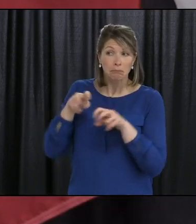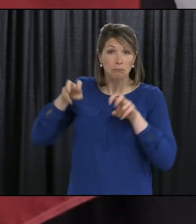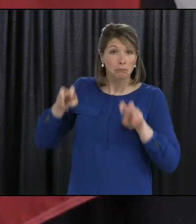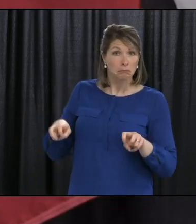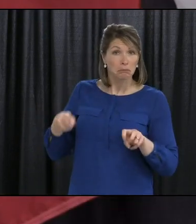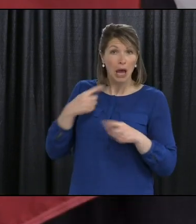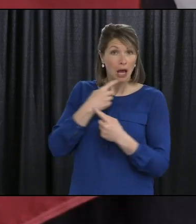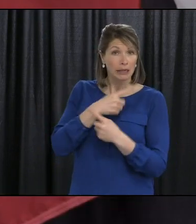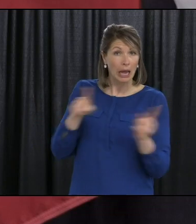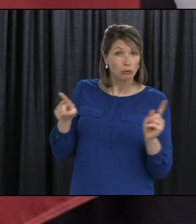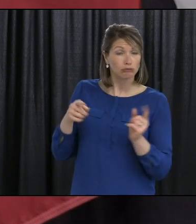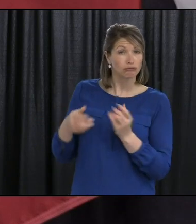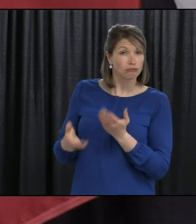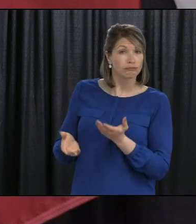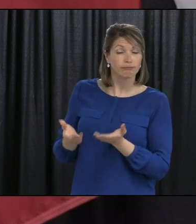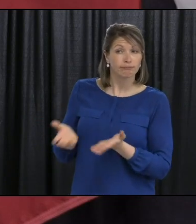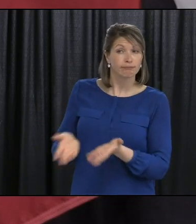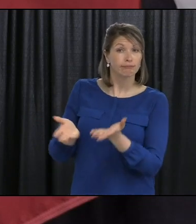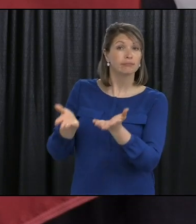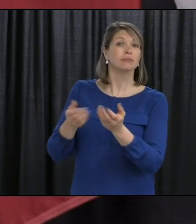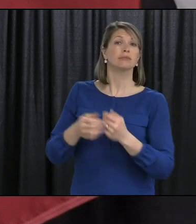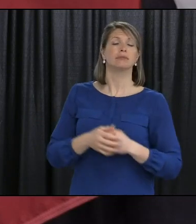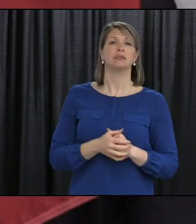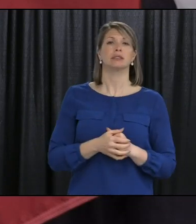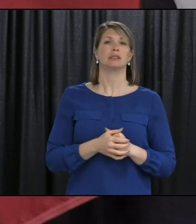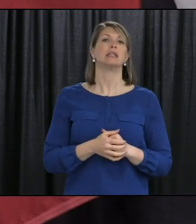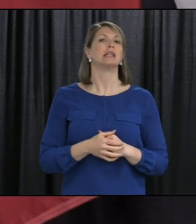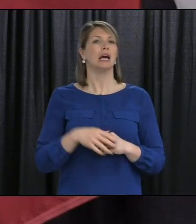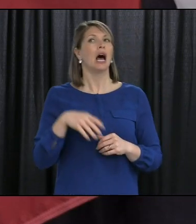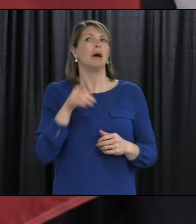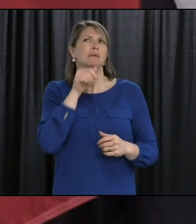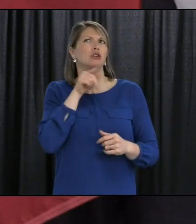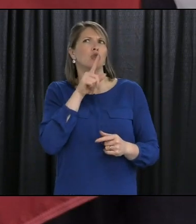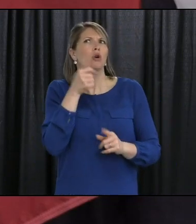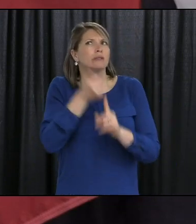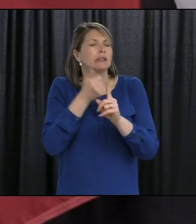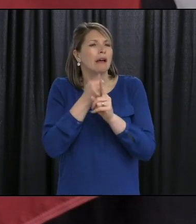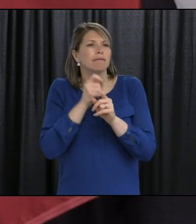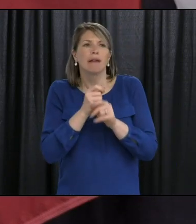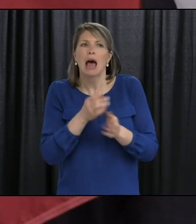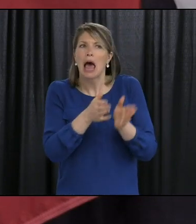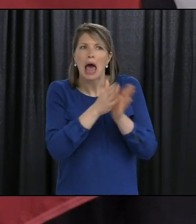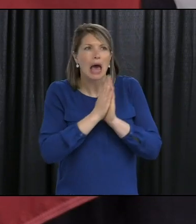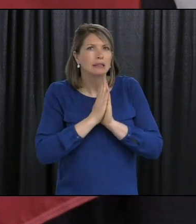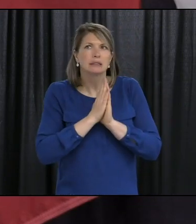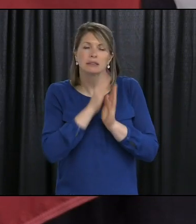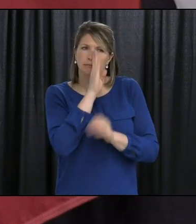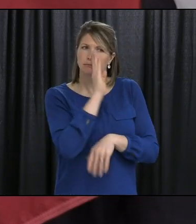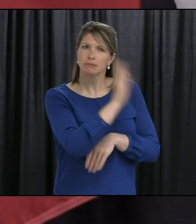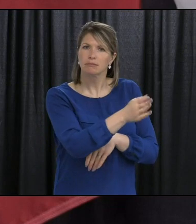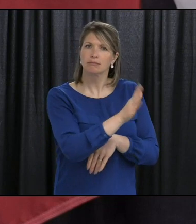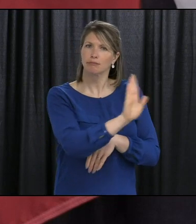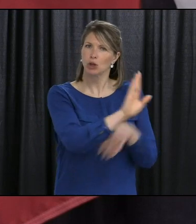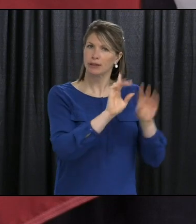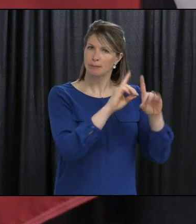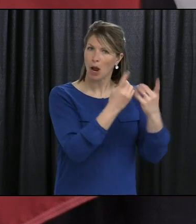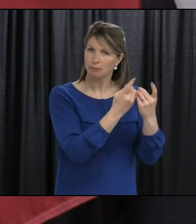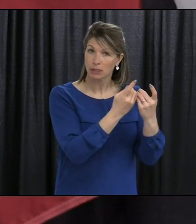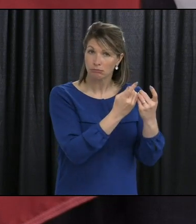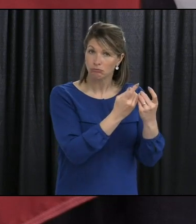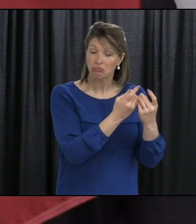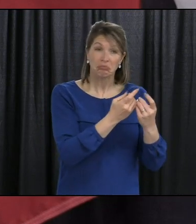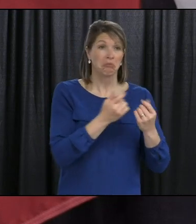availability of the minister, but as I've said so many times now in the last few days, all our ministers are available to, speak with